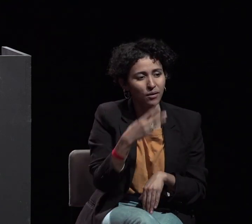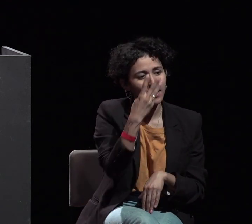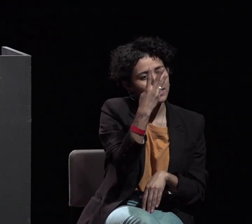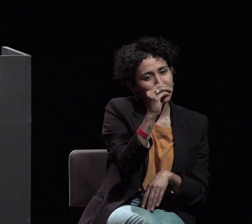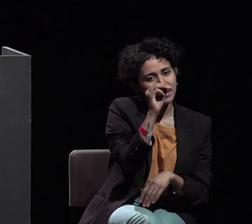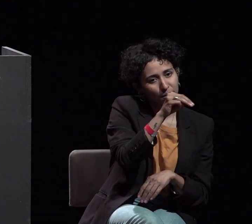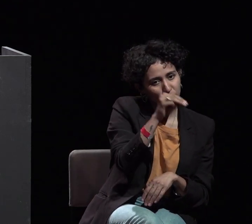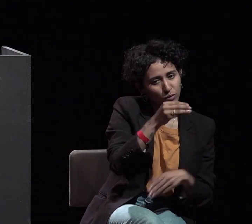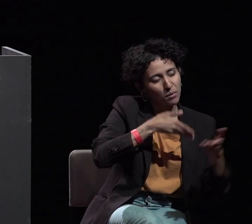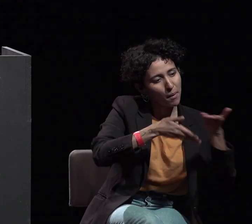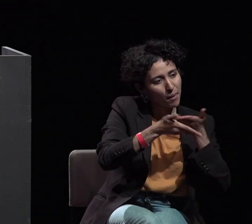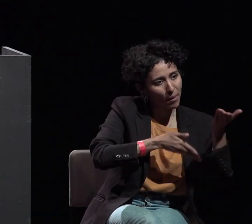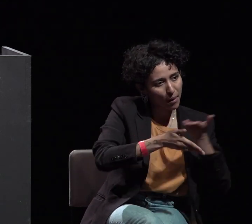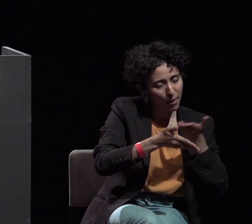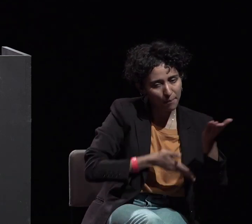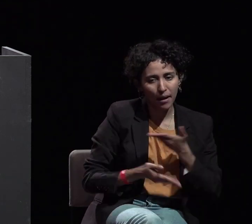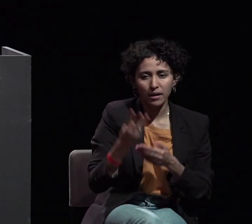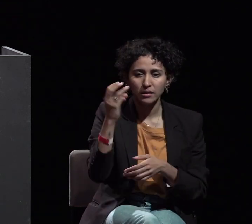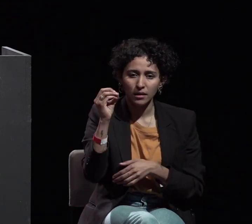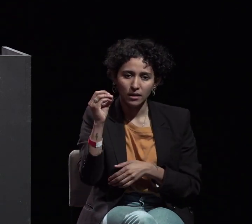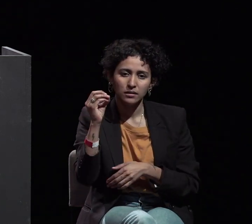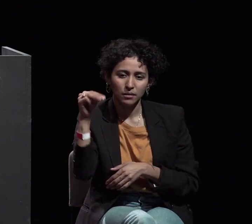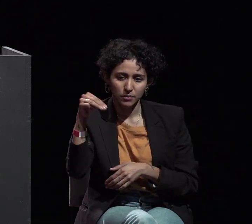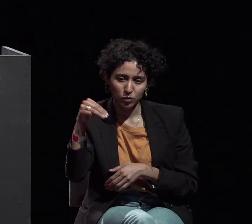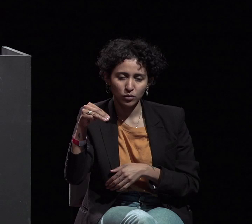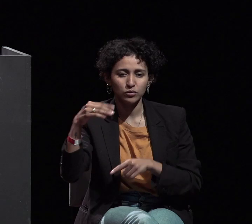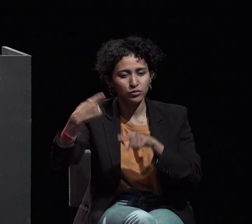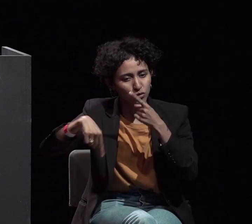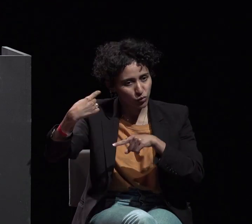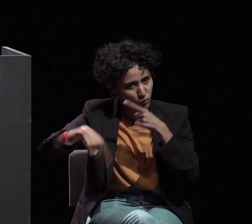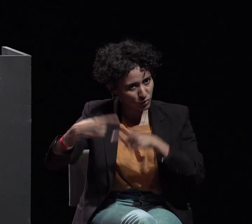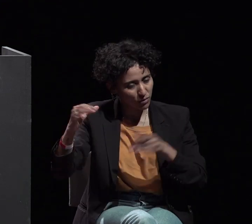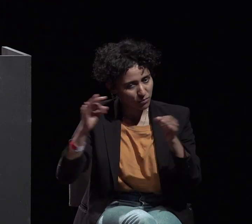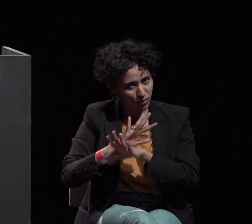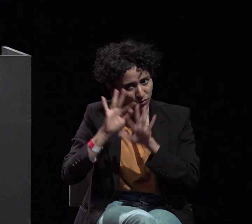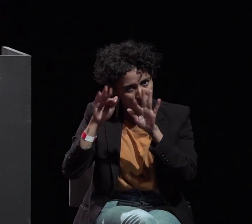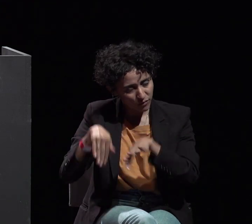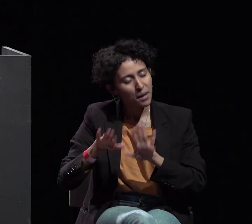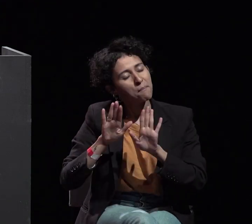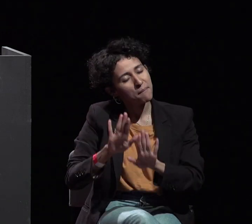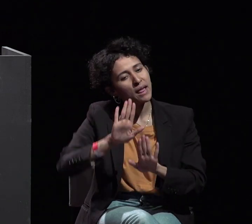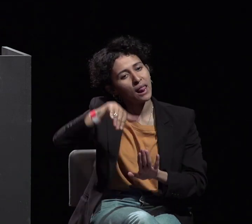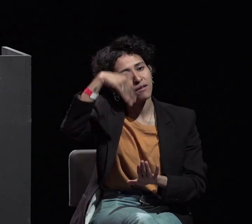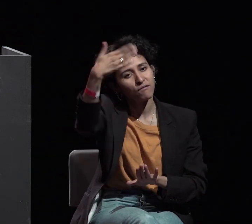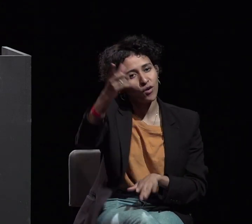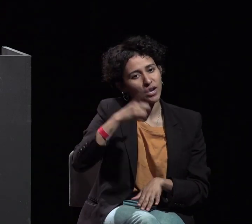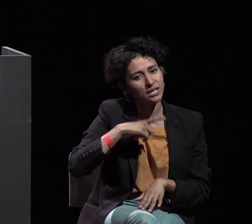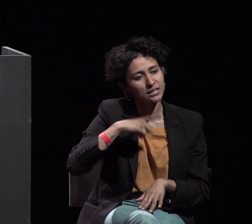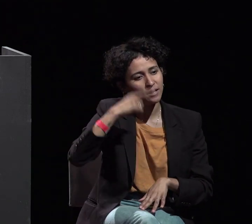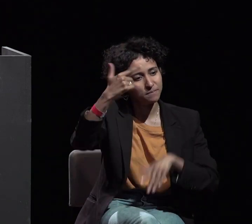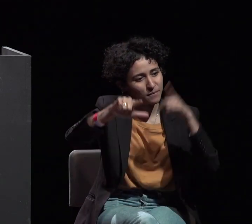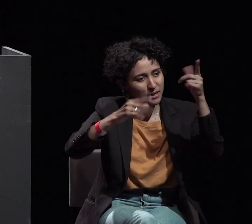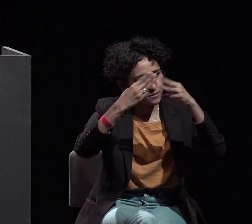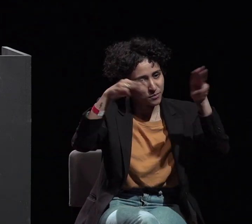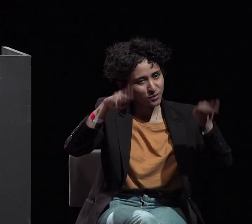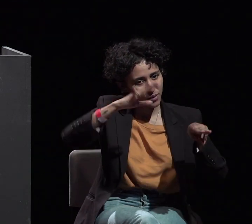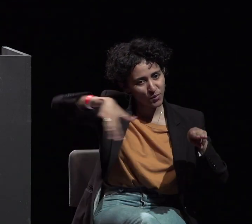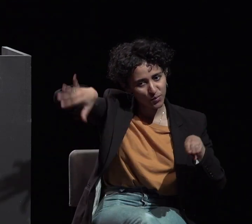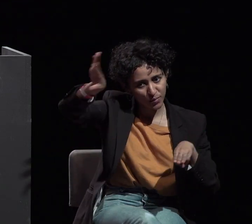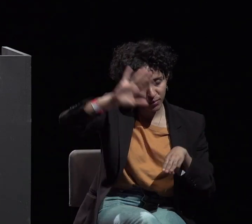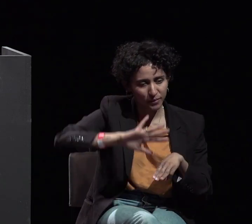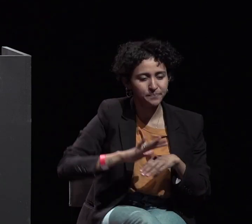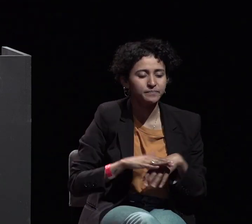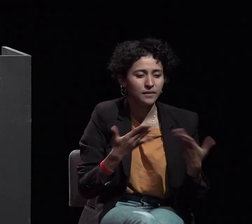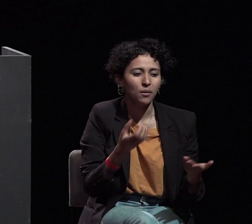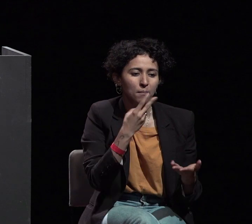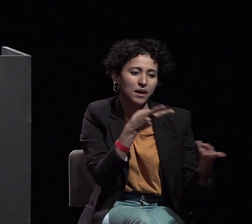hora para debate, discussão, e depois nós vamos encerrar, mas as discussões sempre podem continuar lá fora, no hall do museu. E é isso, eu gostaria de dar